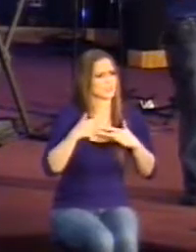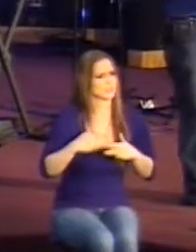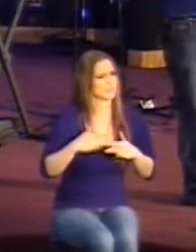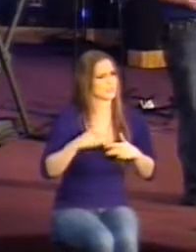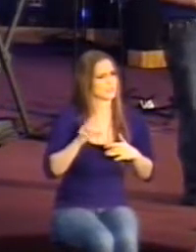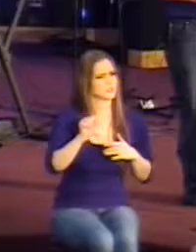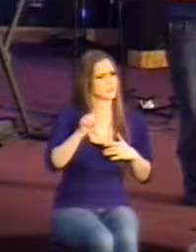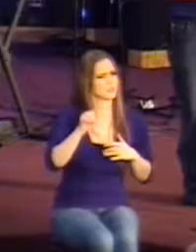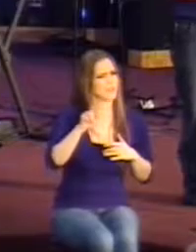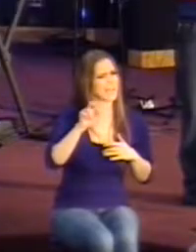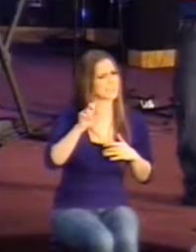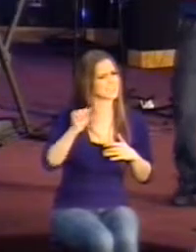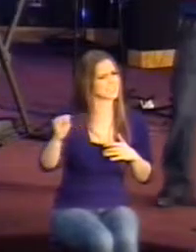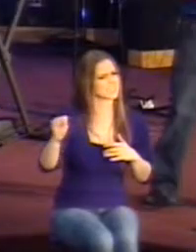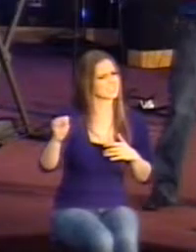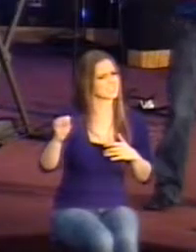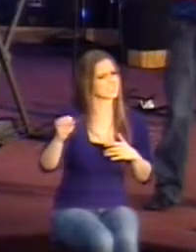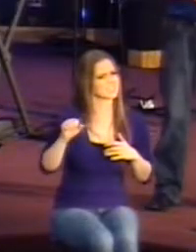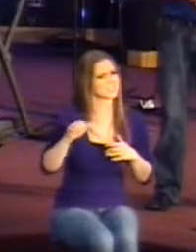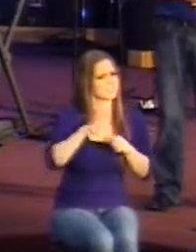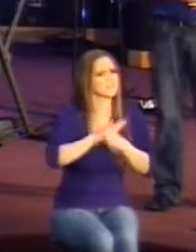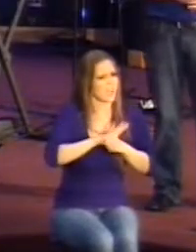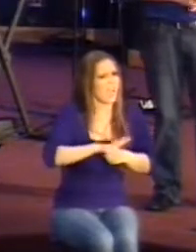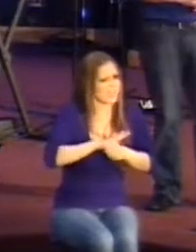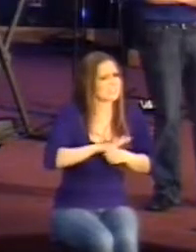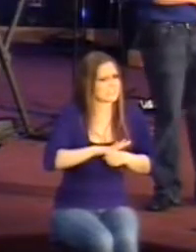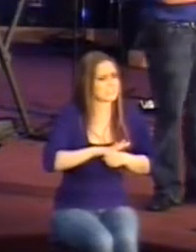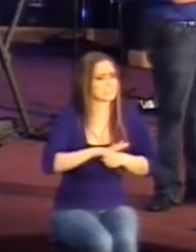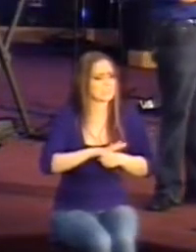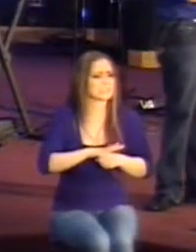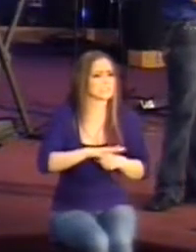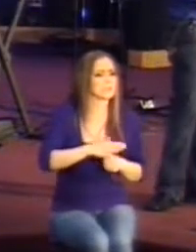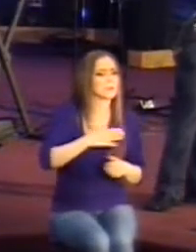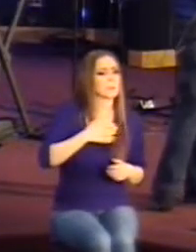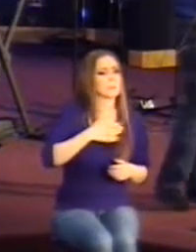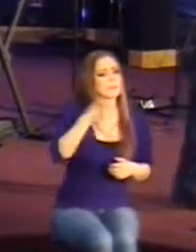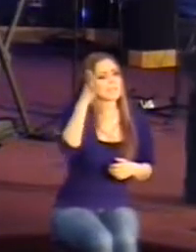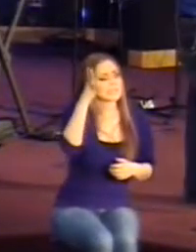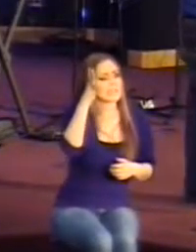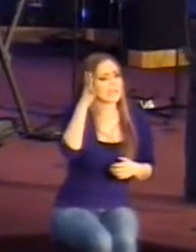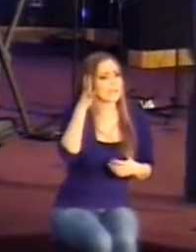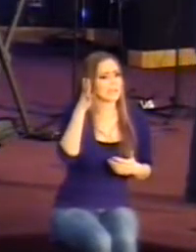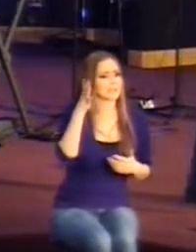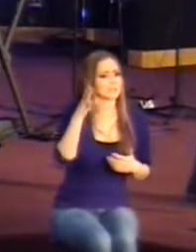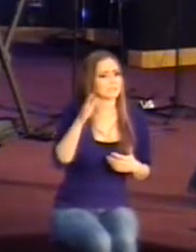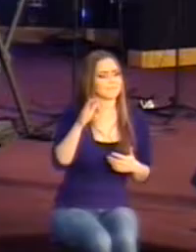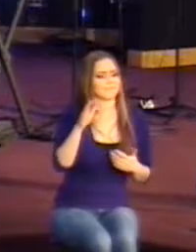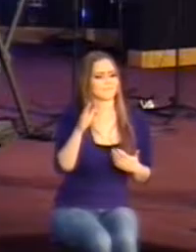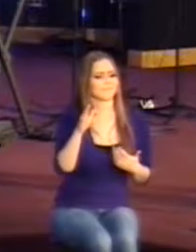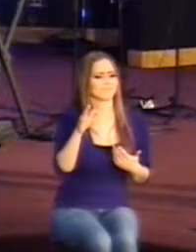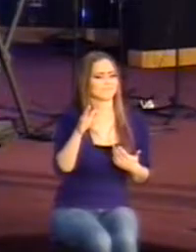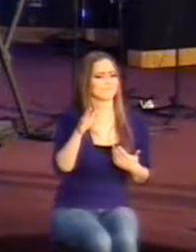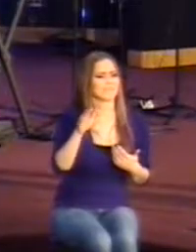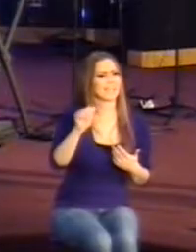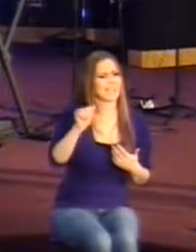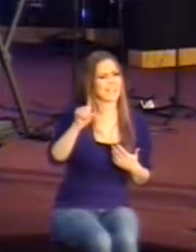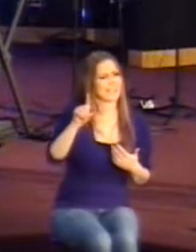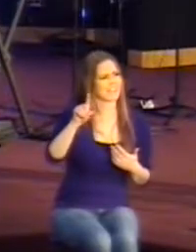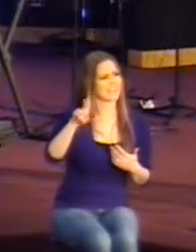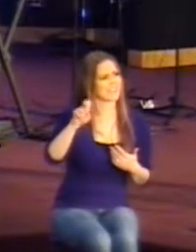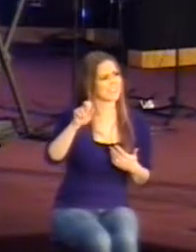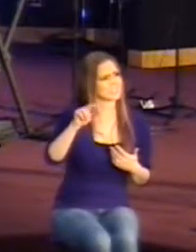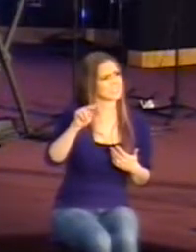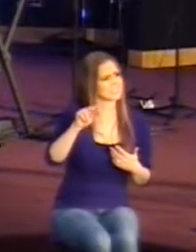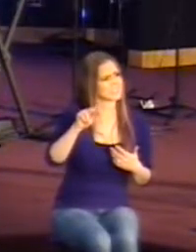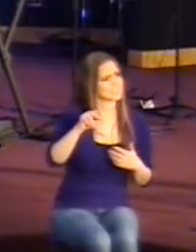I experienced my dad being overworked at the church, being taken advantage of at times, being gossiped about, and not being supported by